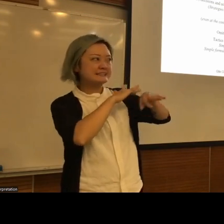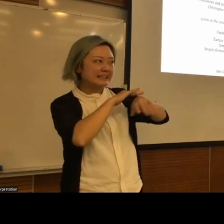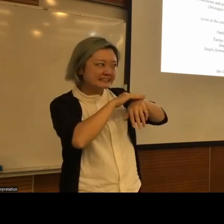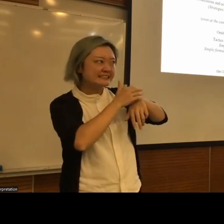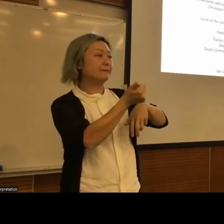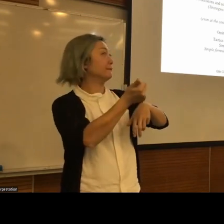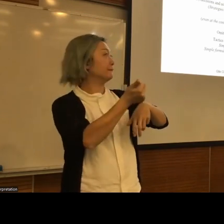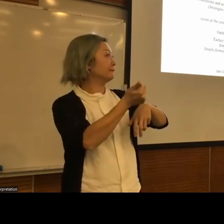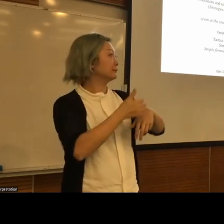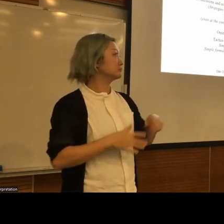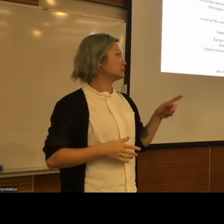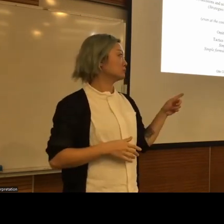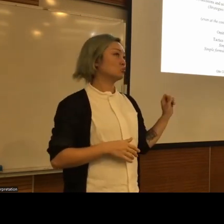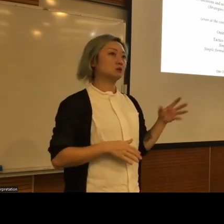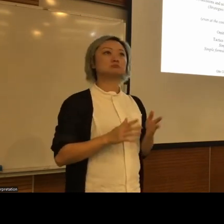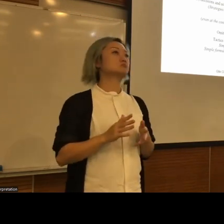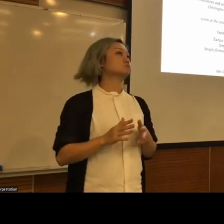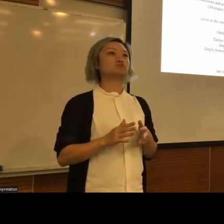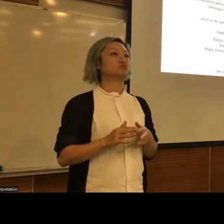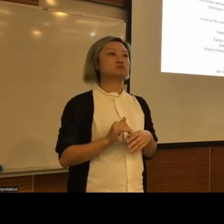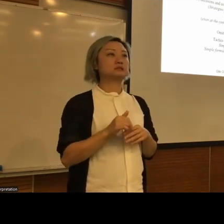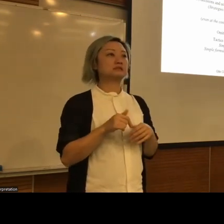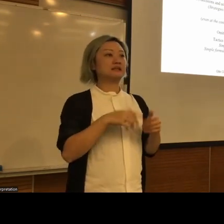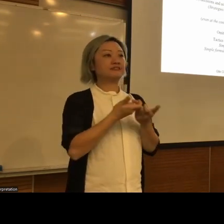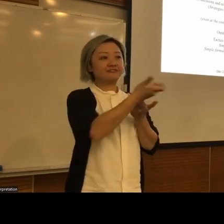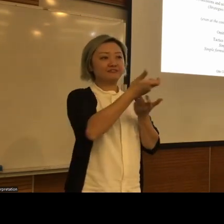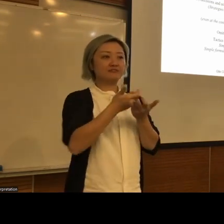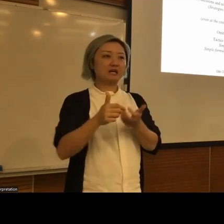We don't practice these individual this